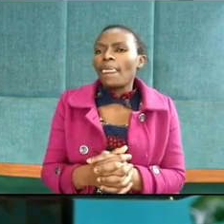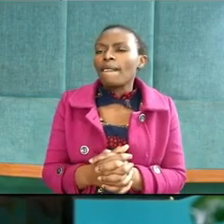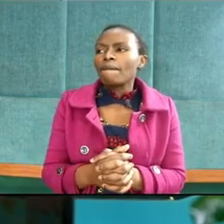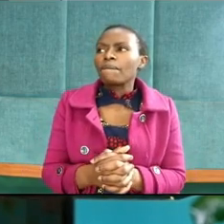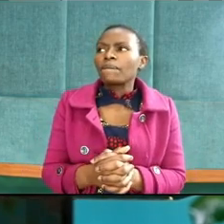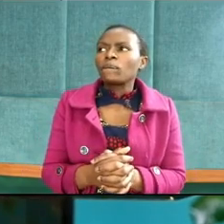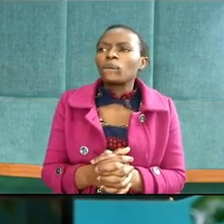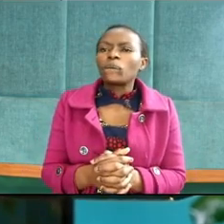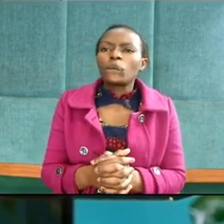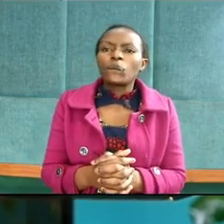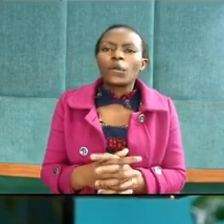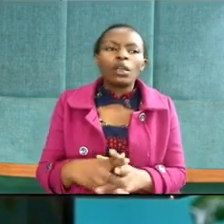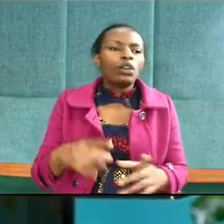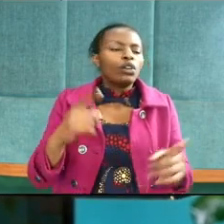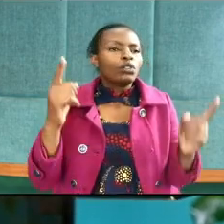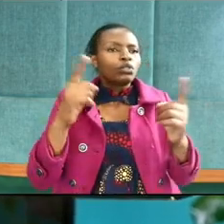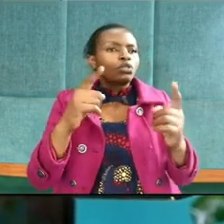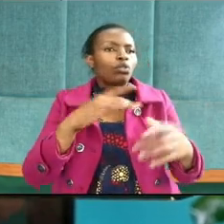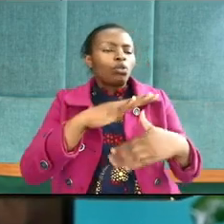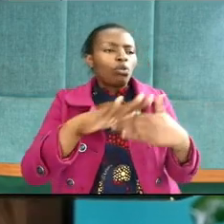Summing up